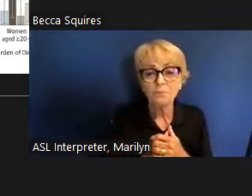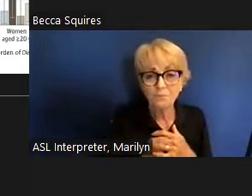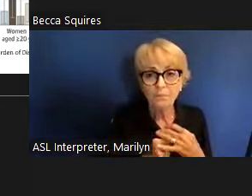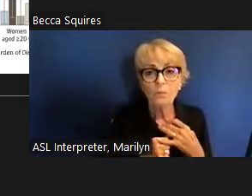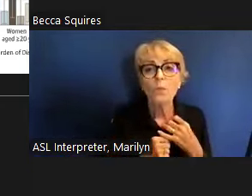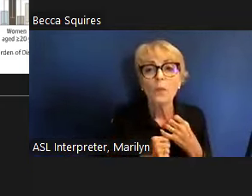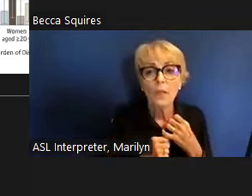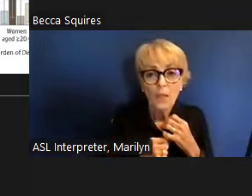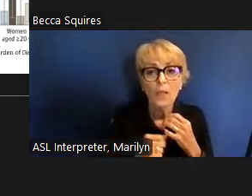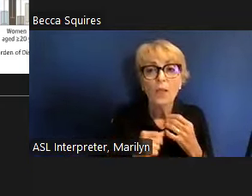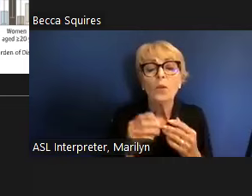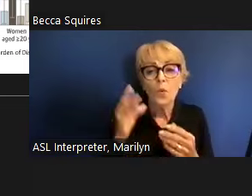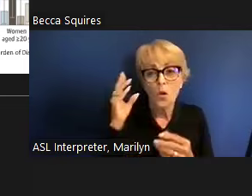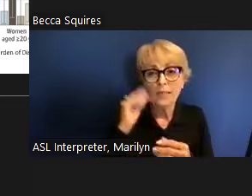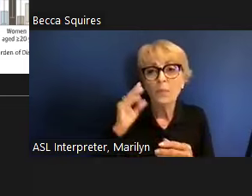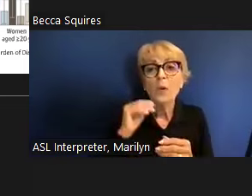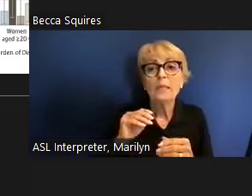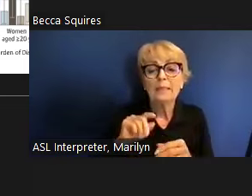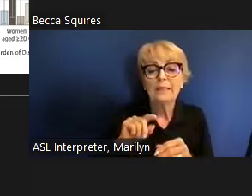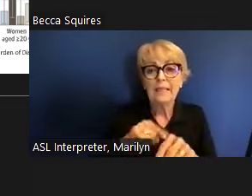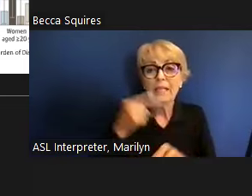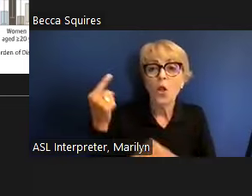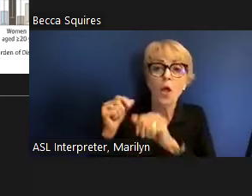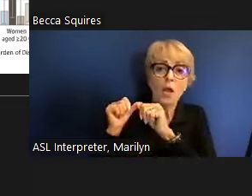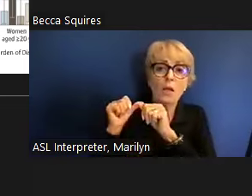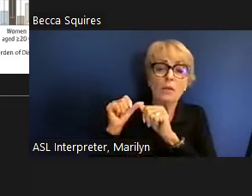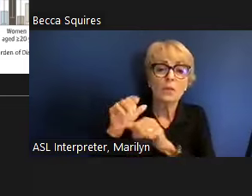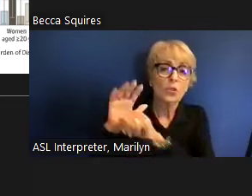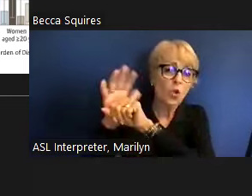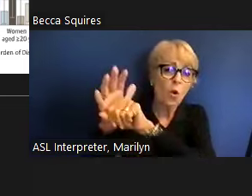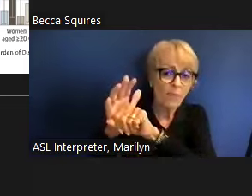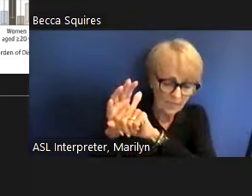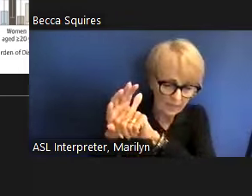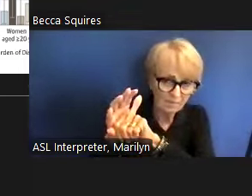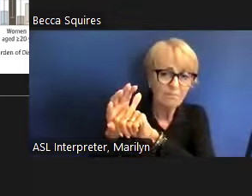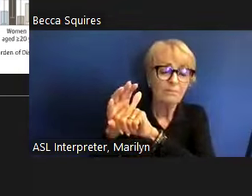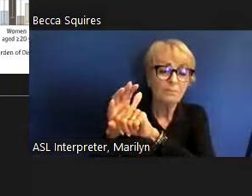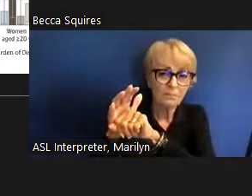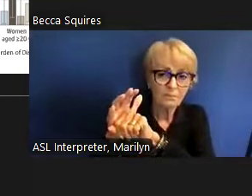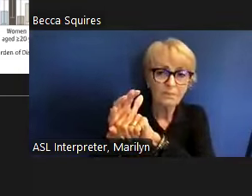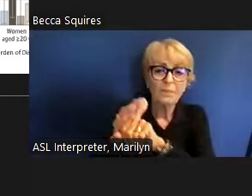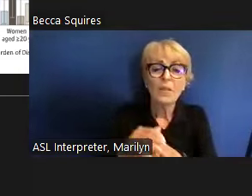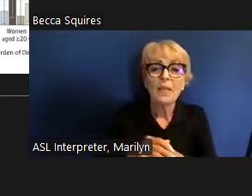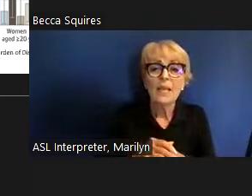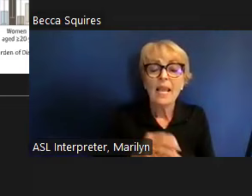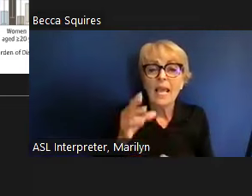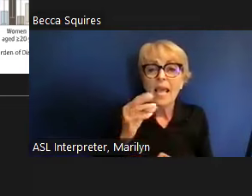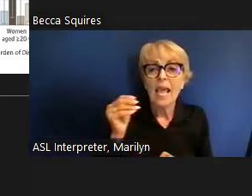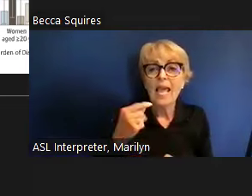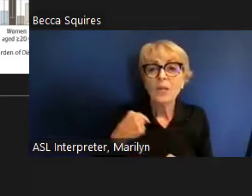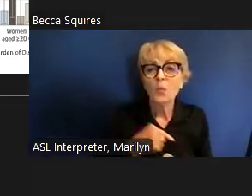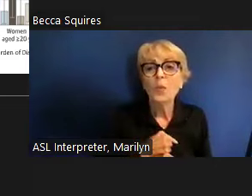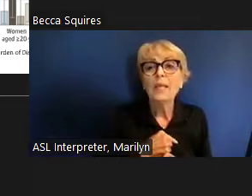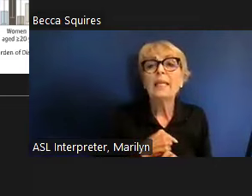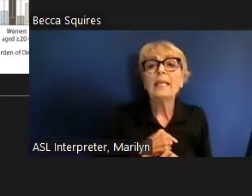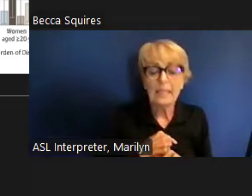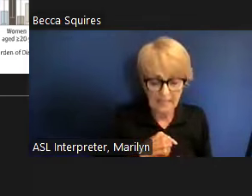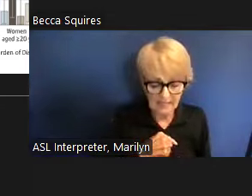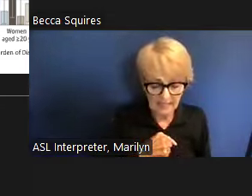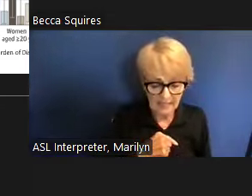were currently experiencing long COVID who had ever had COVID. And we launched